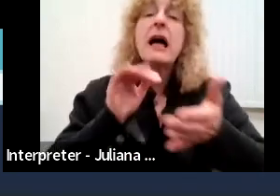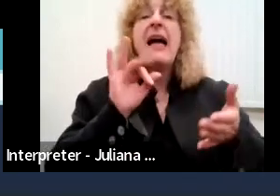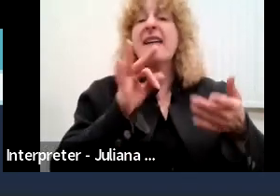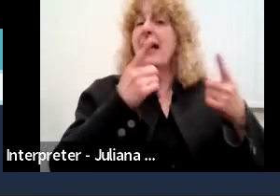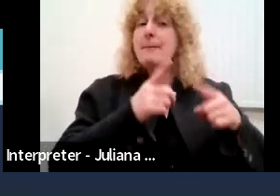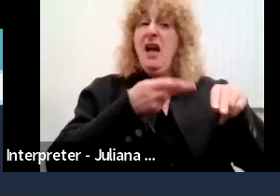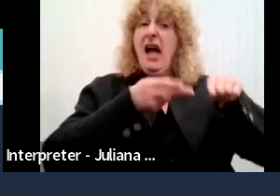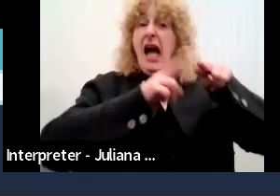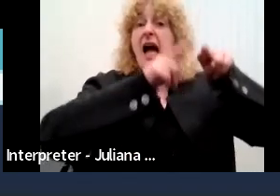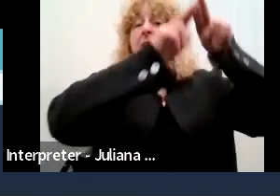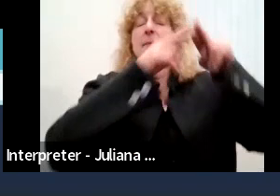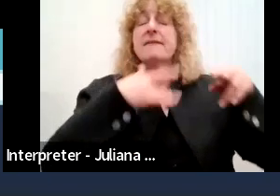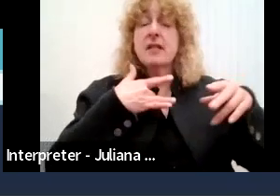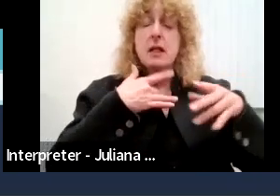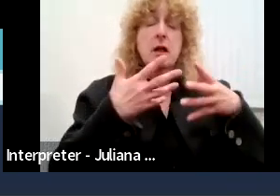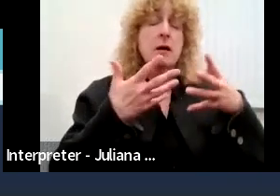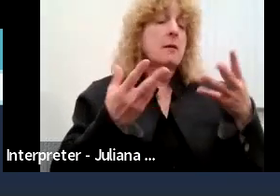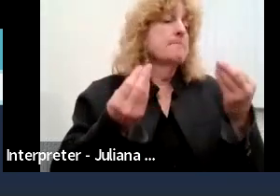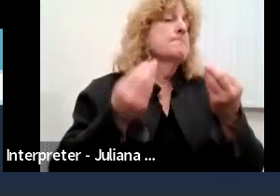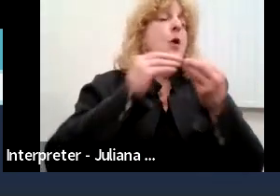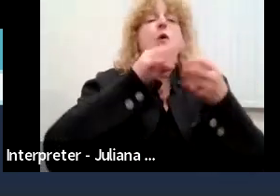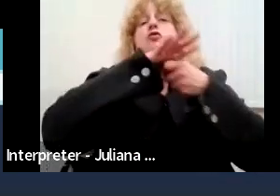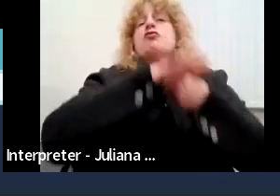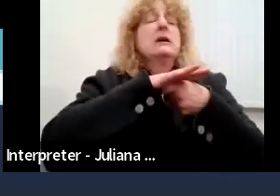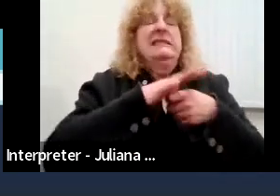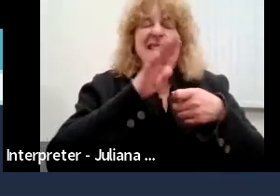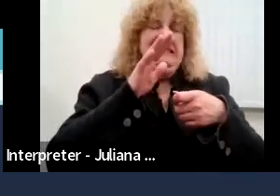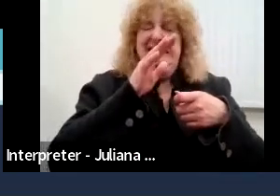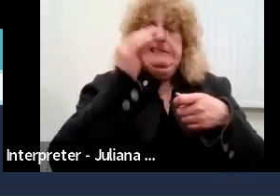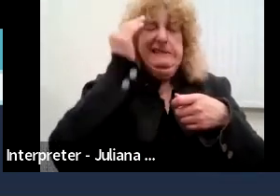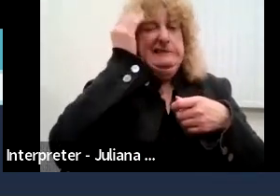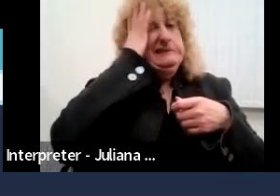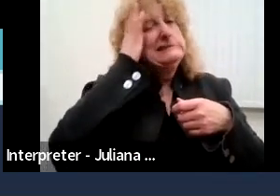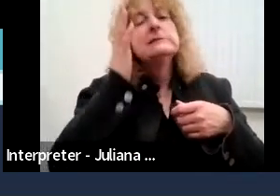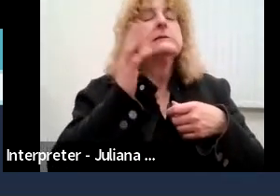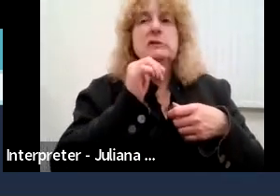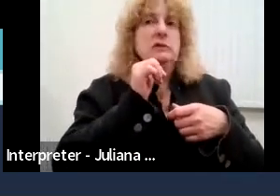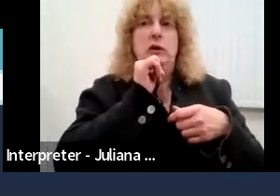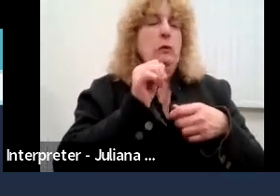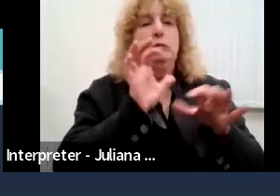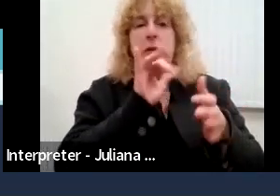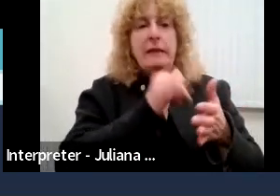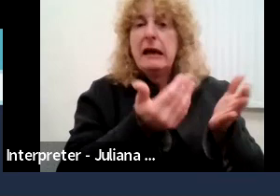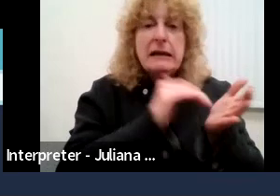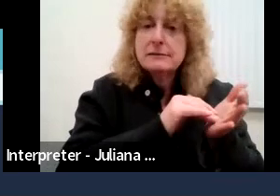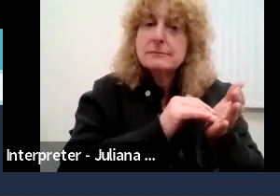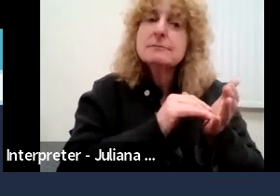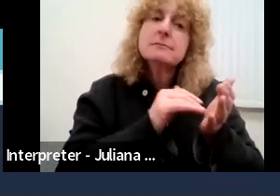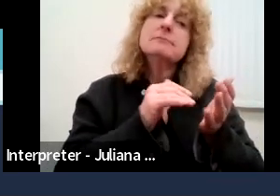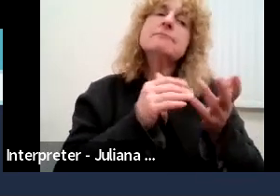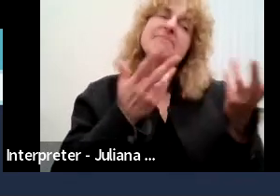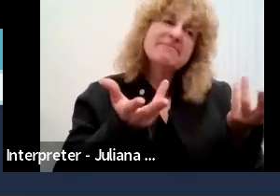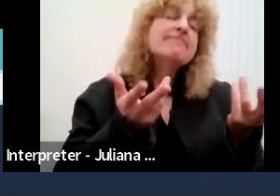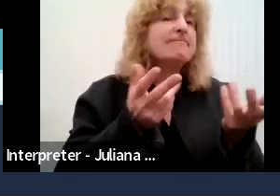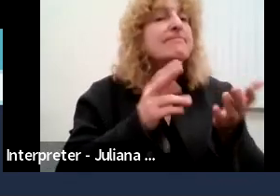it looks like you are more distressed after using this tool. Remember this for the future, since you shouldn't do things that don't work for you. So it just helps just